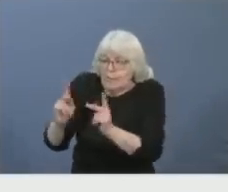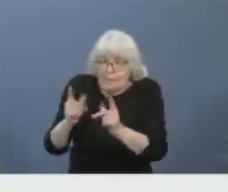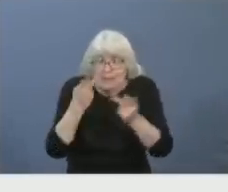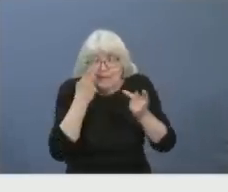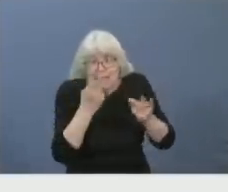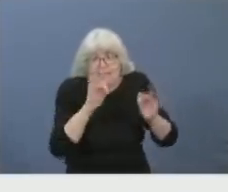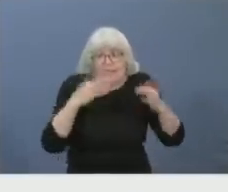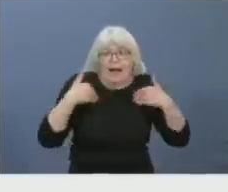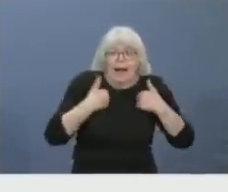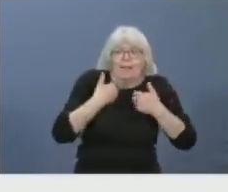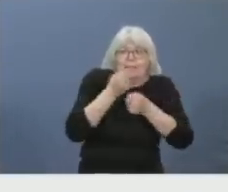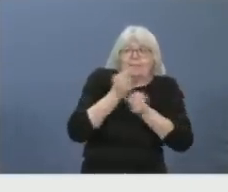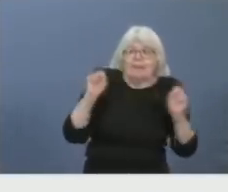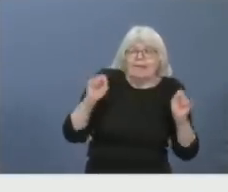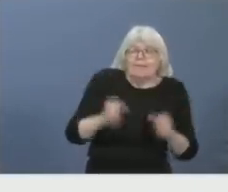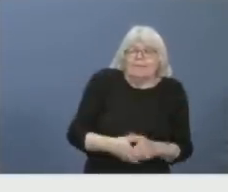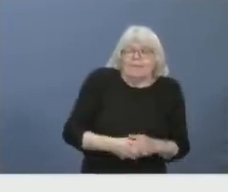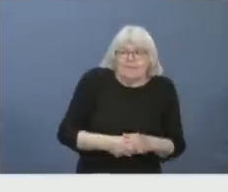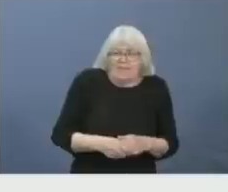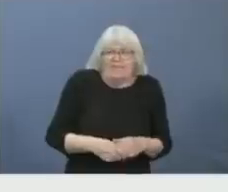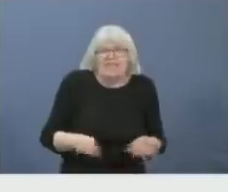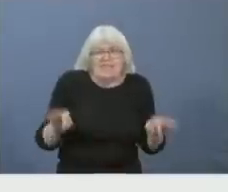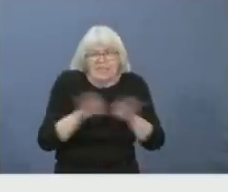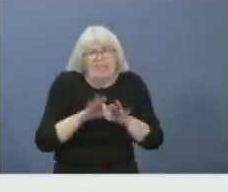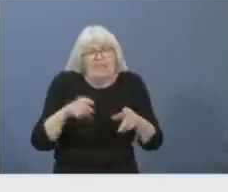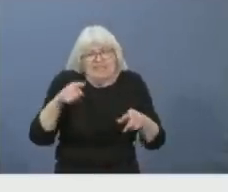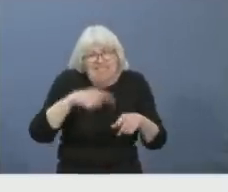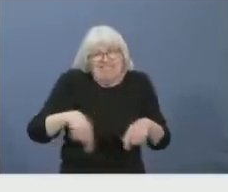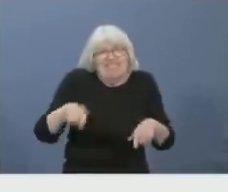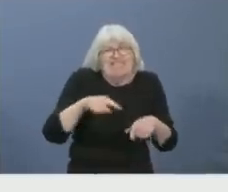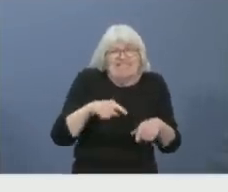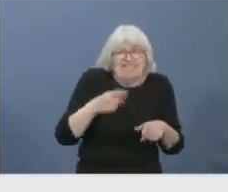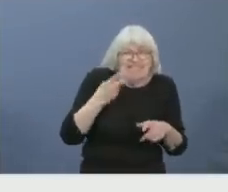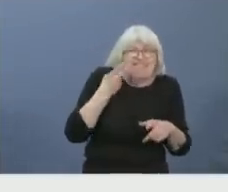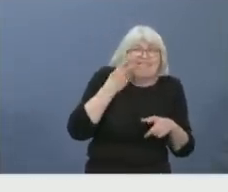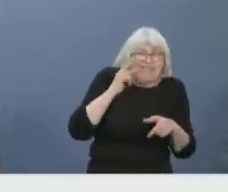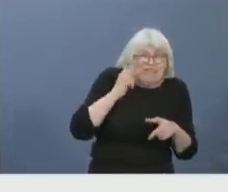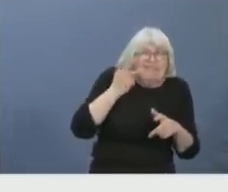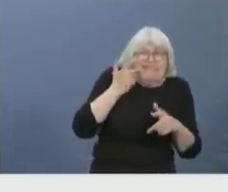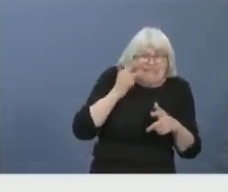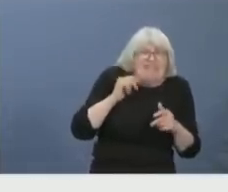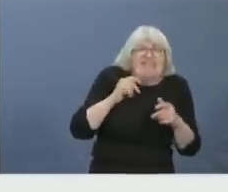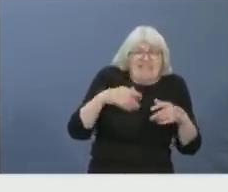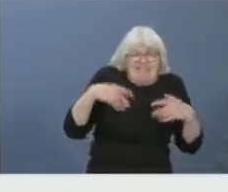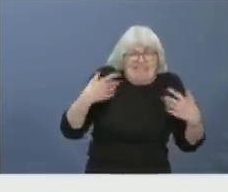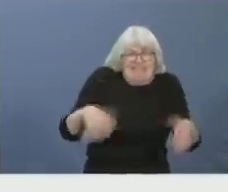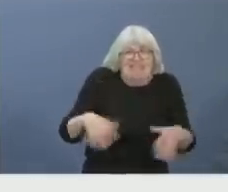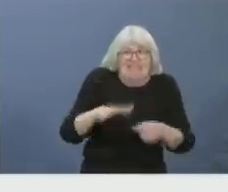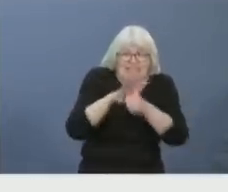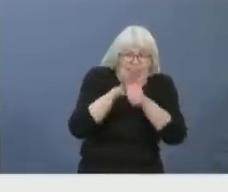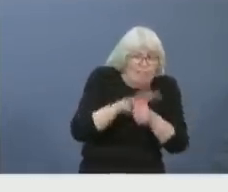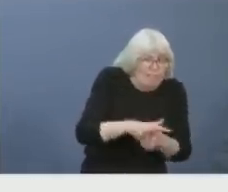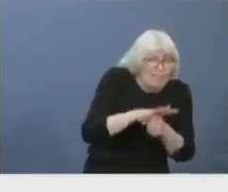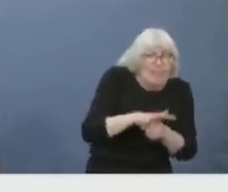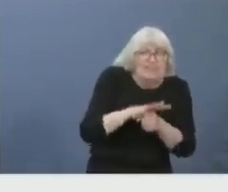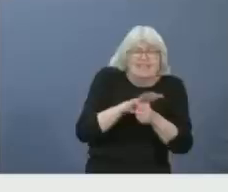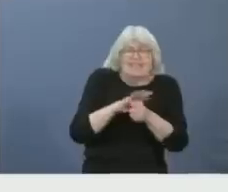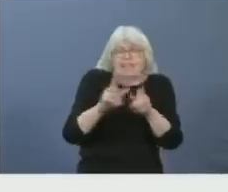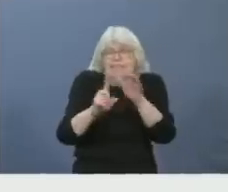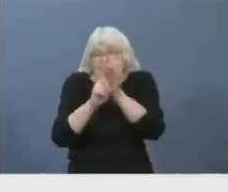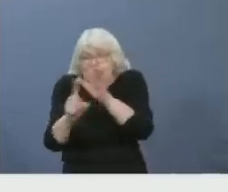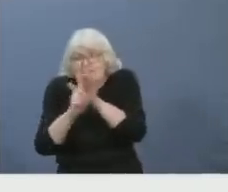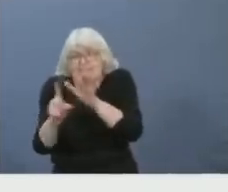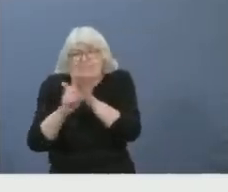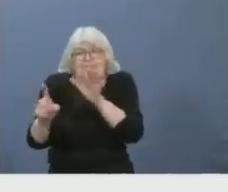part of the process over the last few days, because we know with the stress that the province is under, that people under the evacuation orders are under,